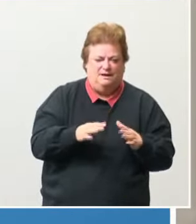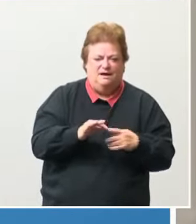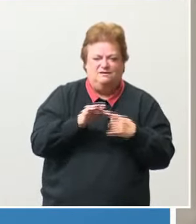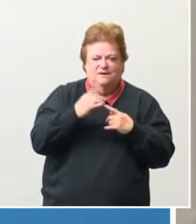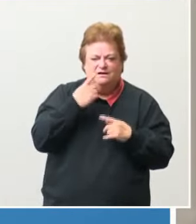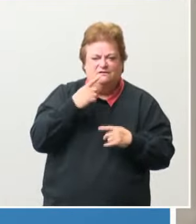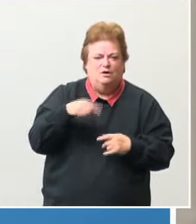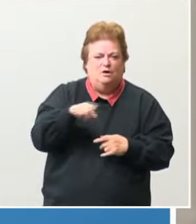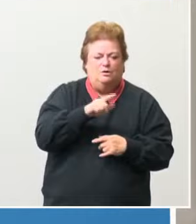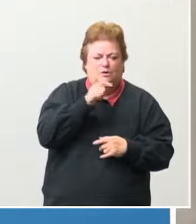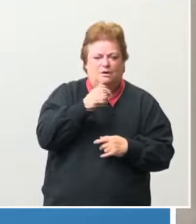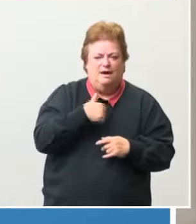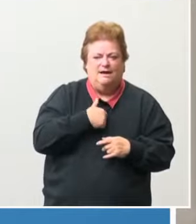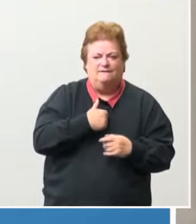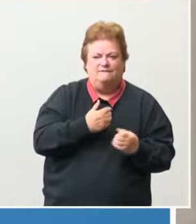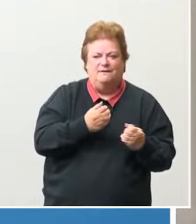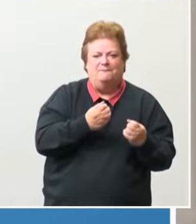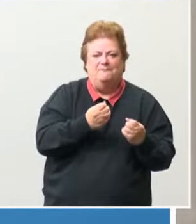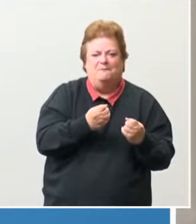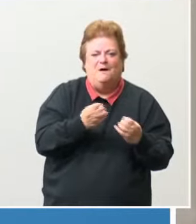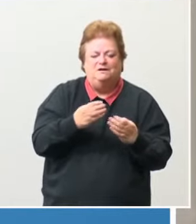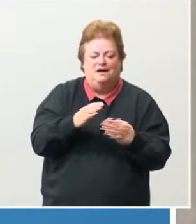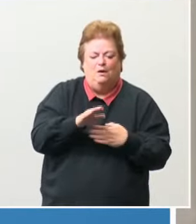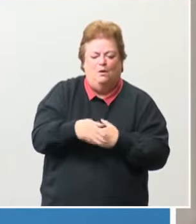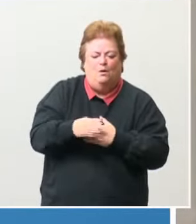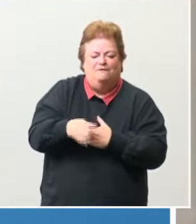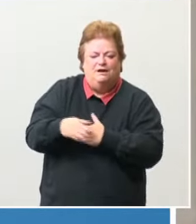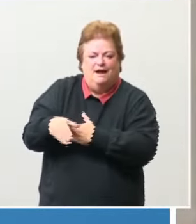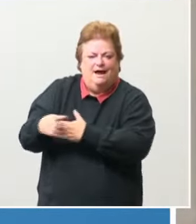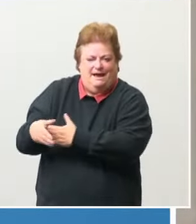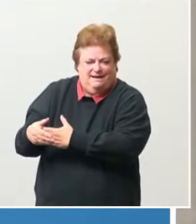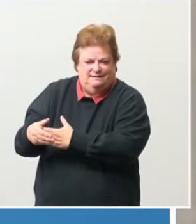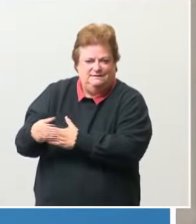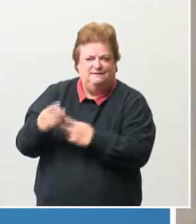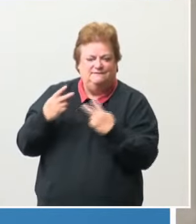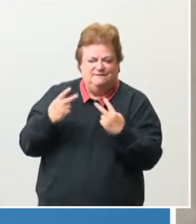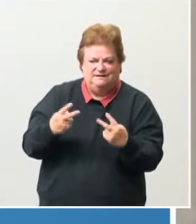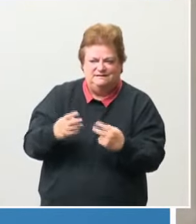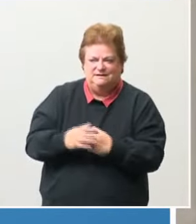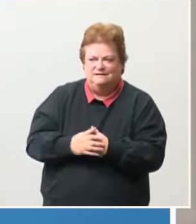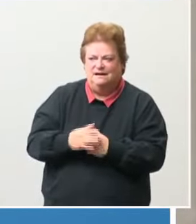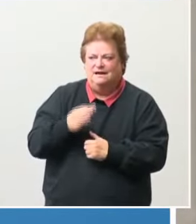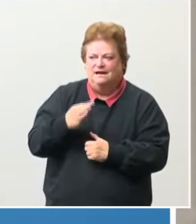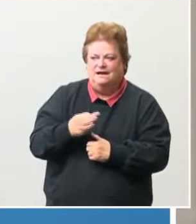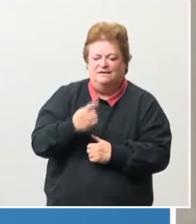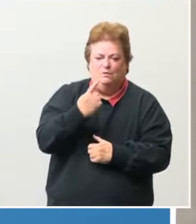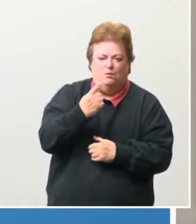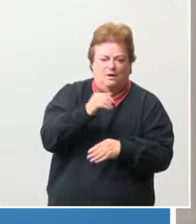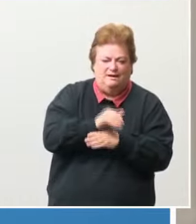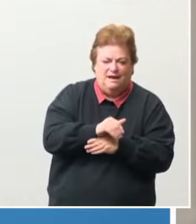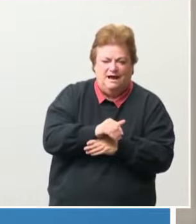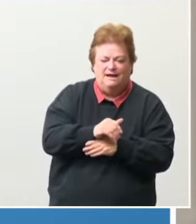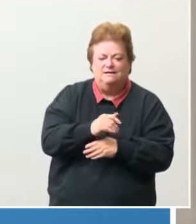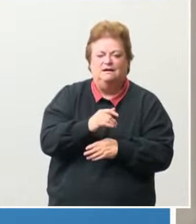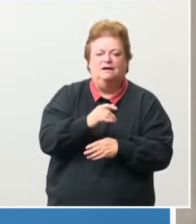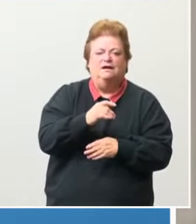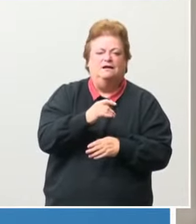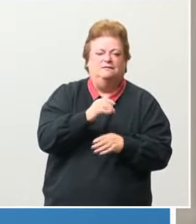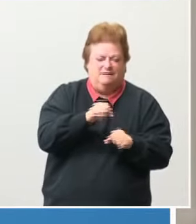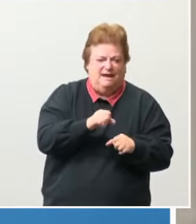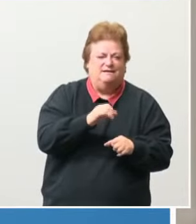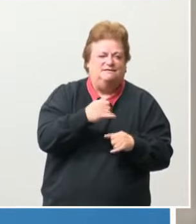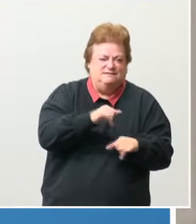that have overnight visit or overnights. If they have one night, many times we're still doing those,